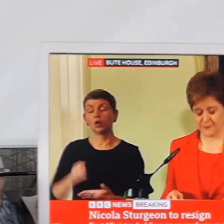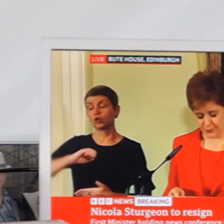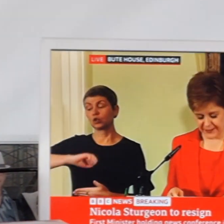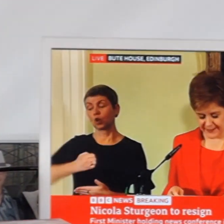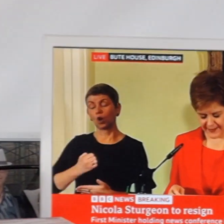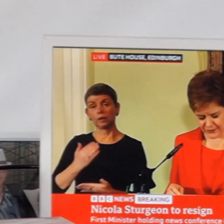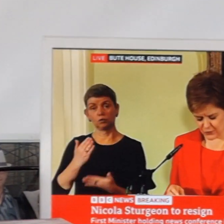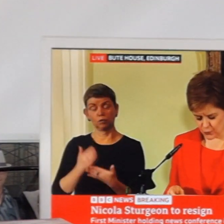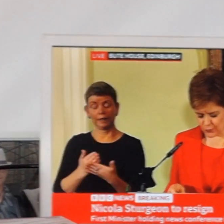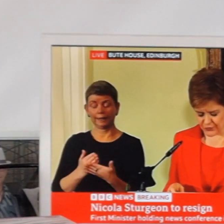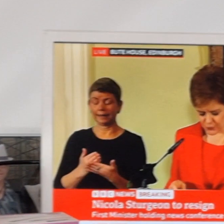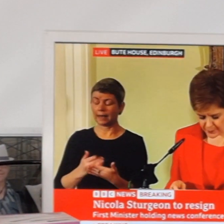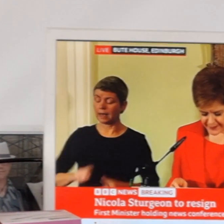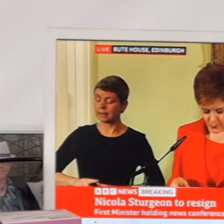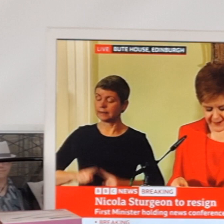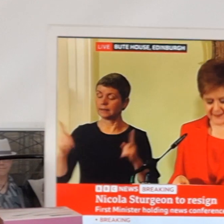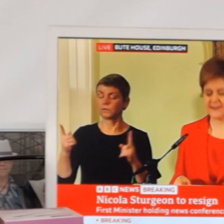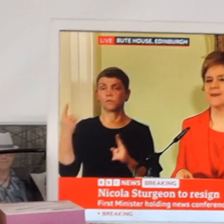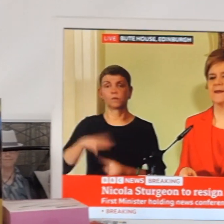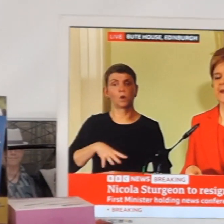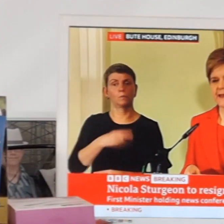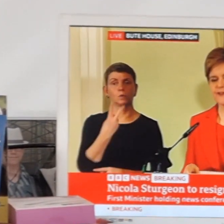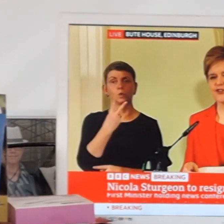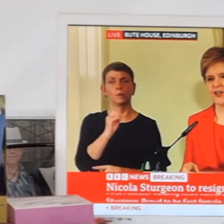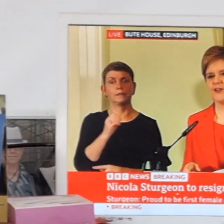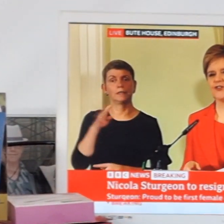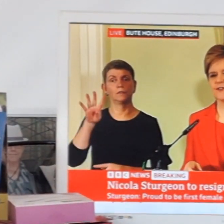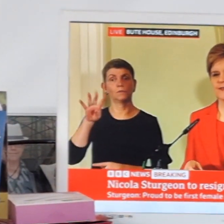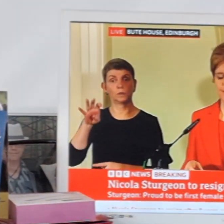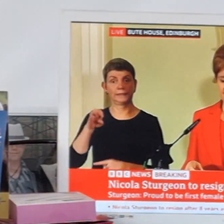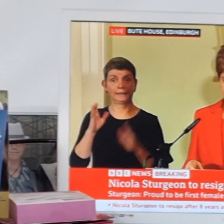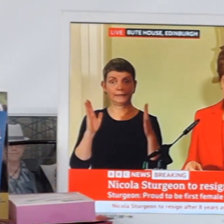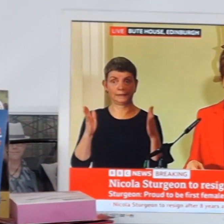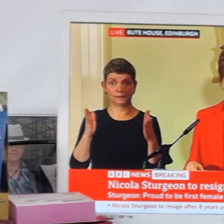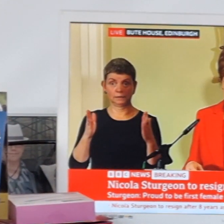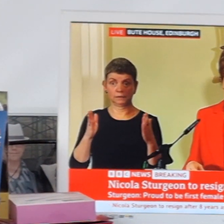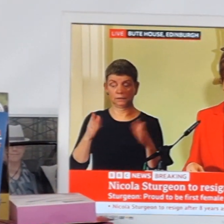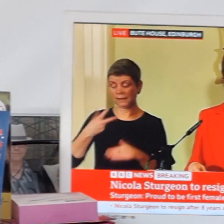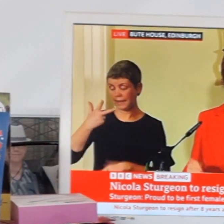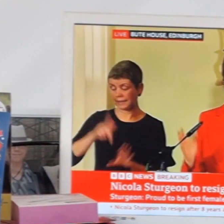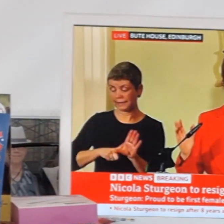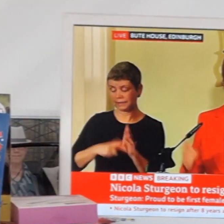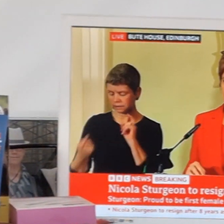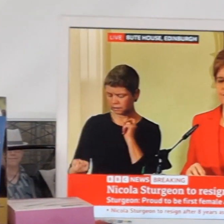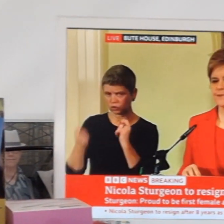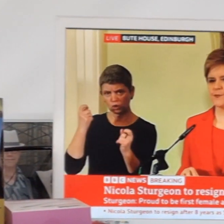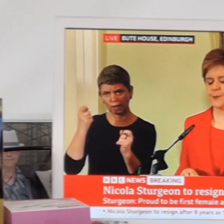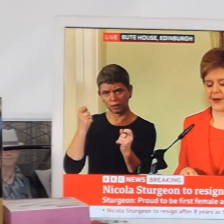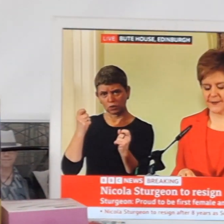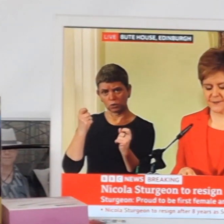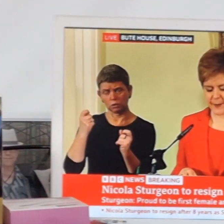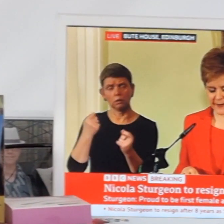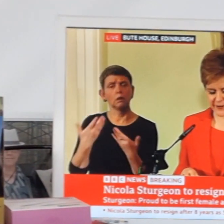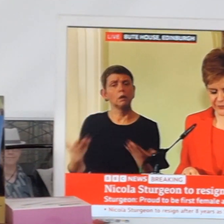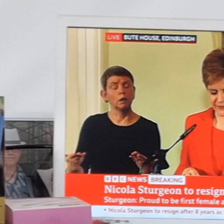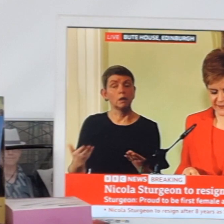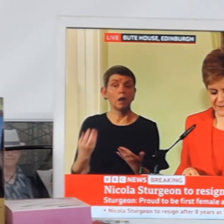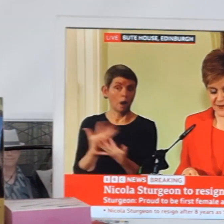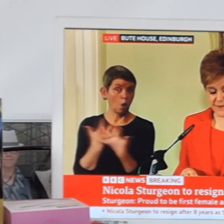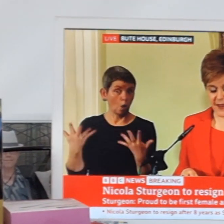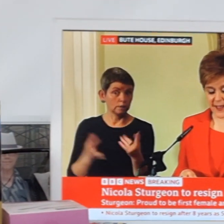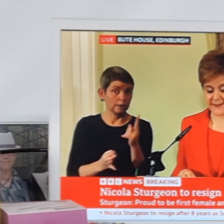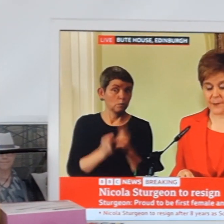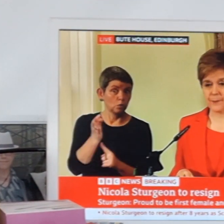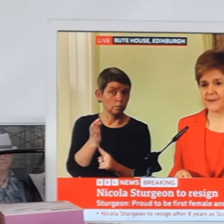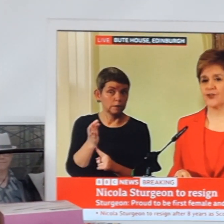since 2014, and in so many ways, it is changed for the better. Young people from deprived backgrounds